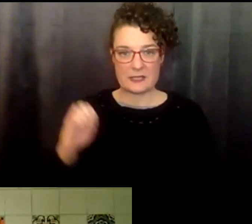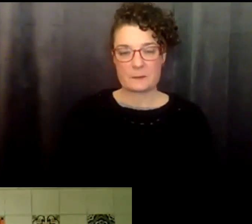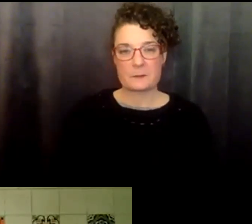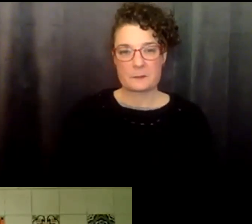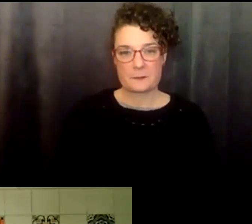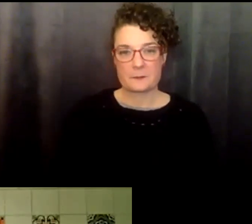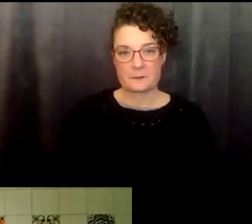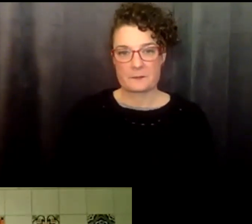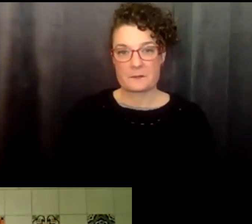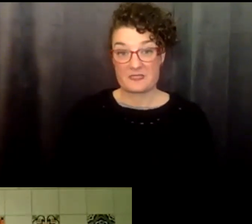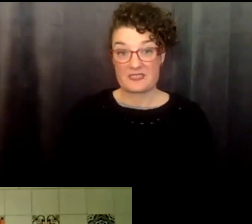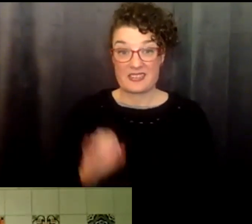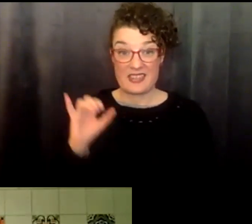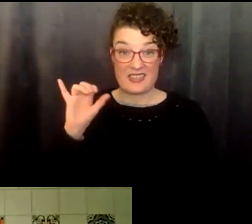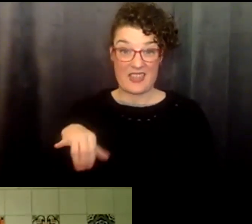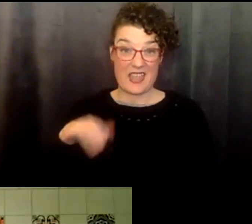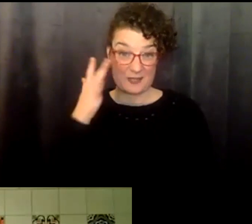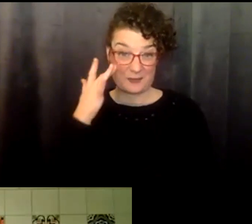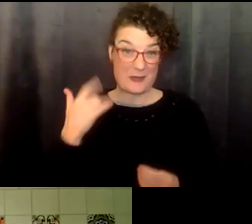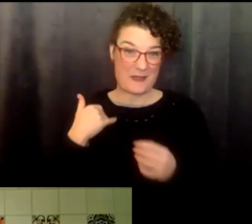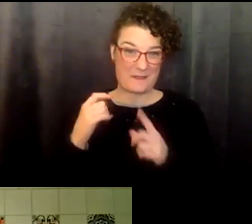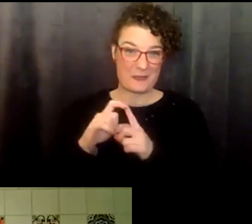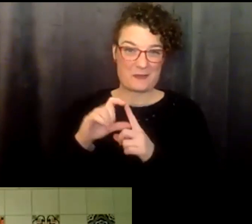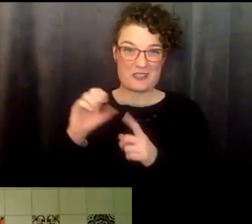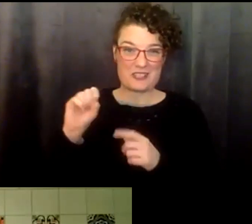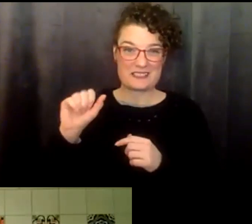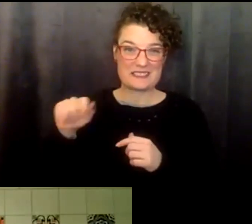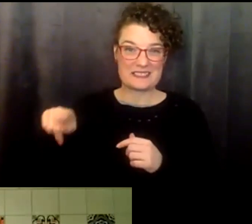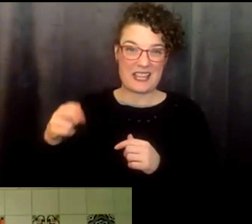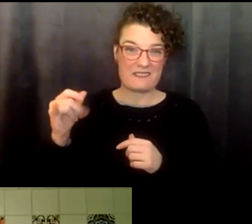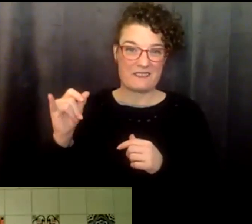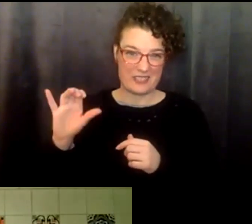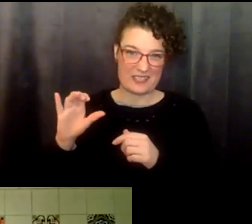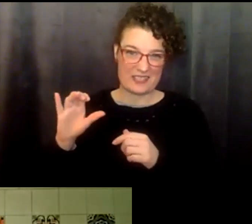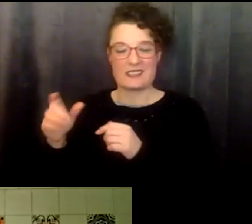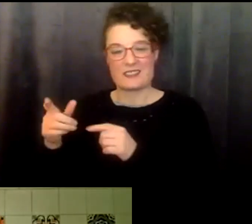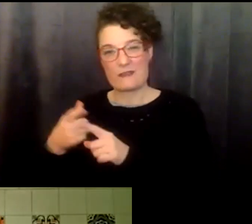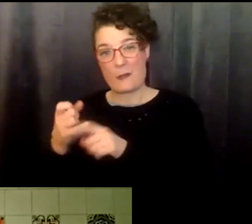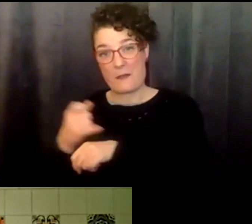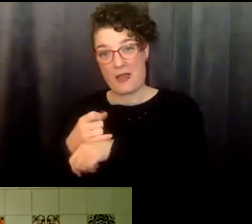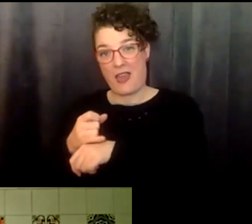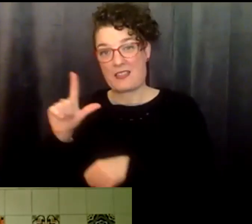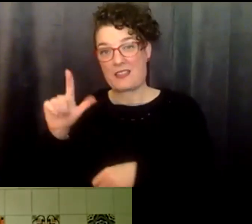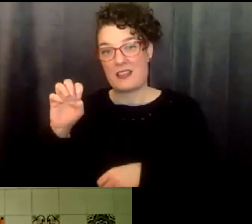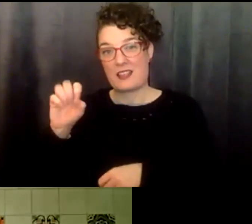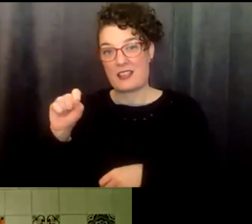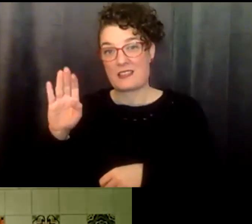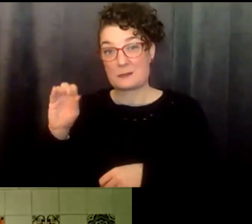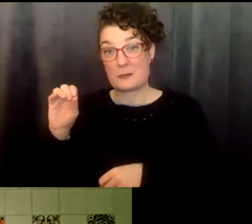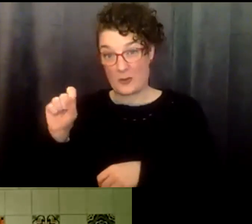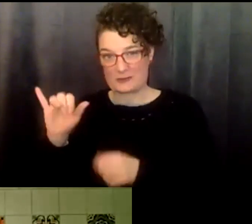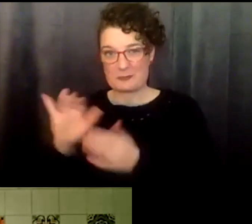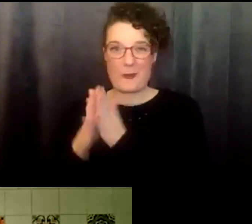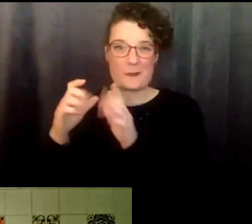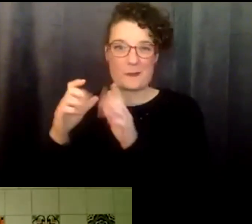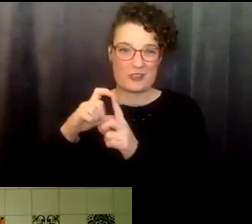She's the reason we get the word sapphic, and she was from the island of Lesbos, the reason we have the word lesbian. And one of her, we have very